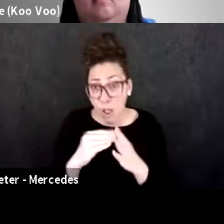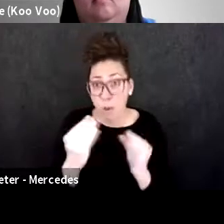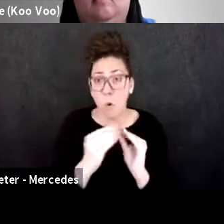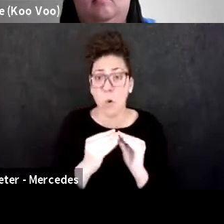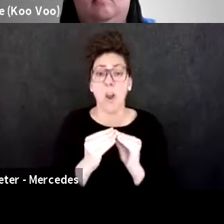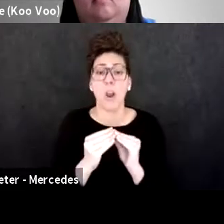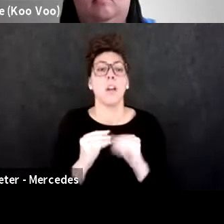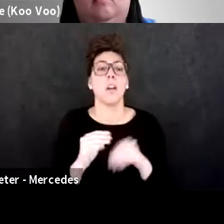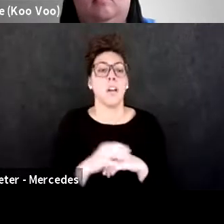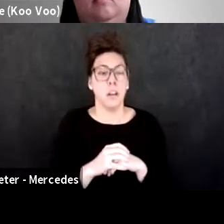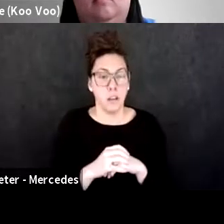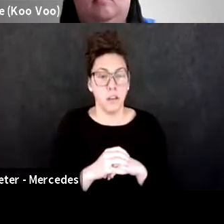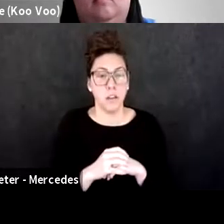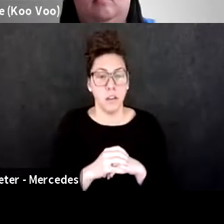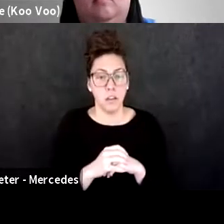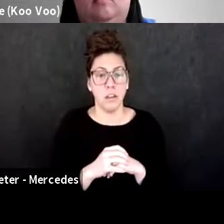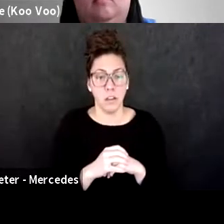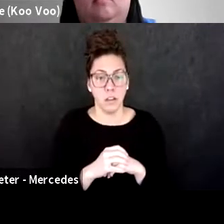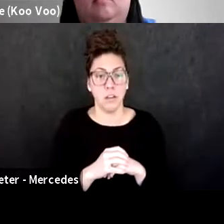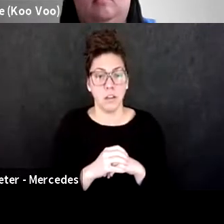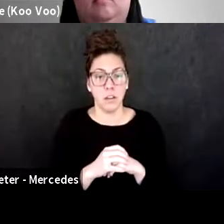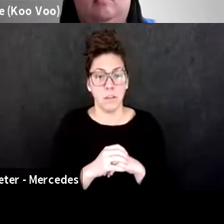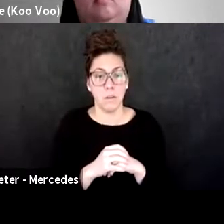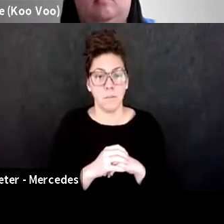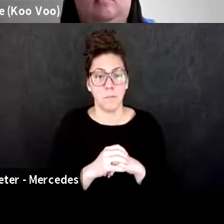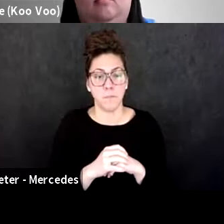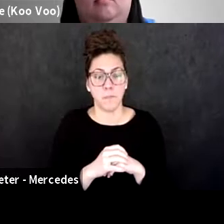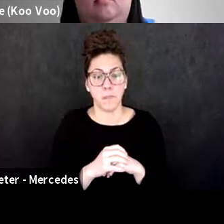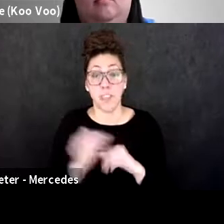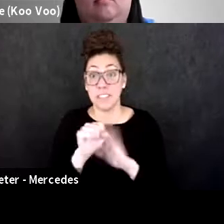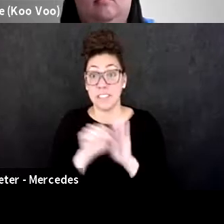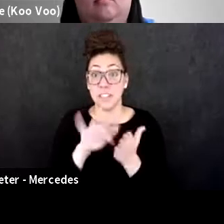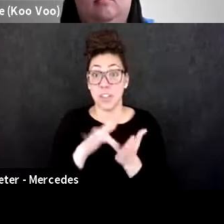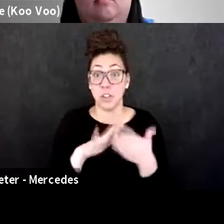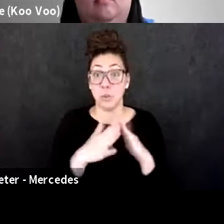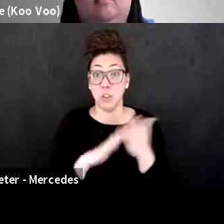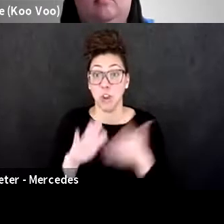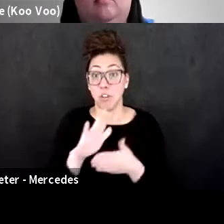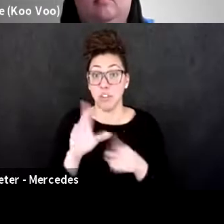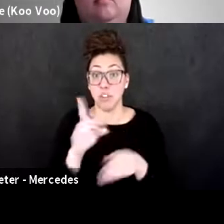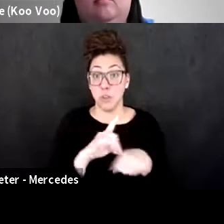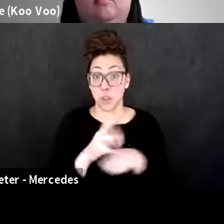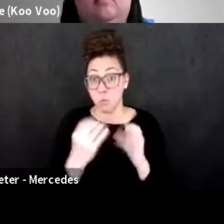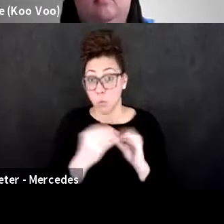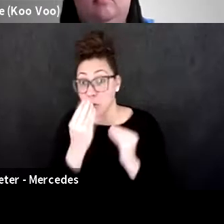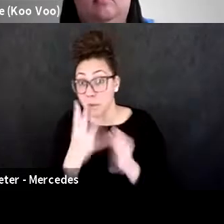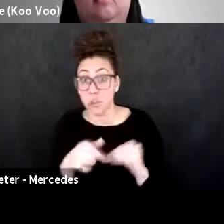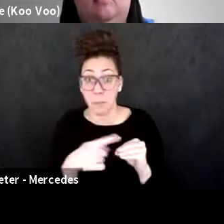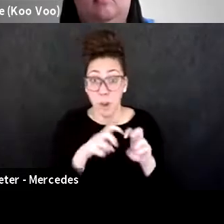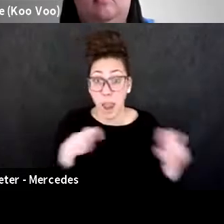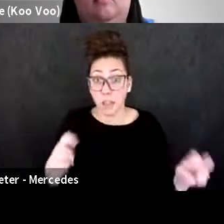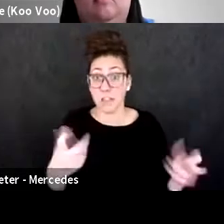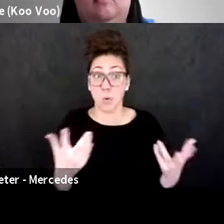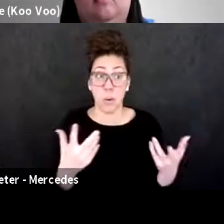employment opportunities at the State Center Community College District, you would like to get more information from our panelists or about our panelists, you can